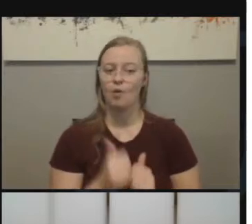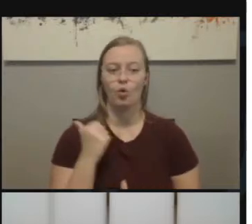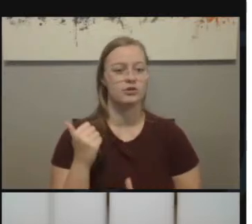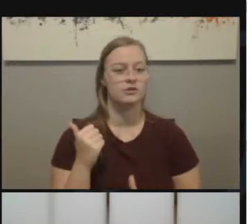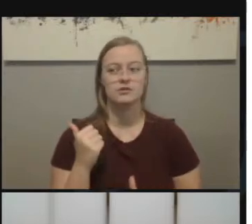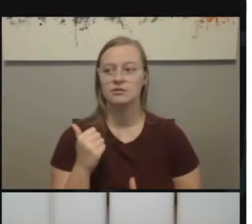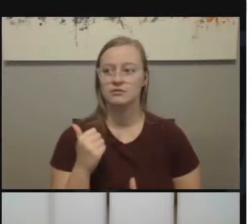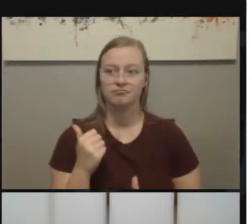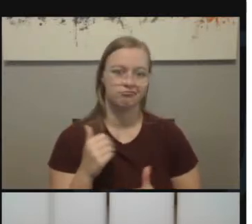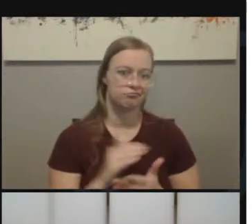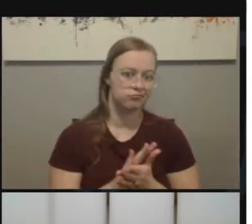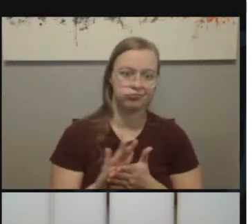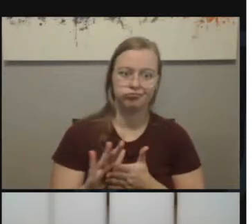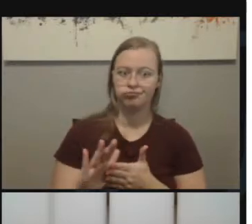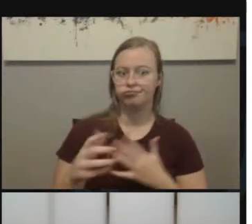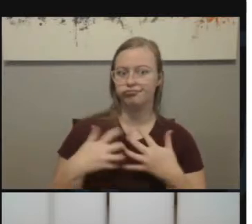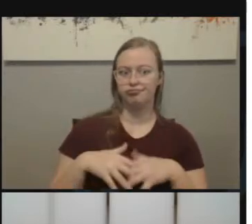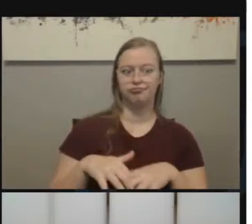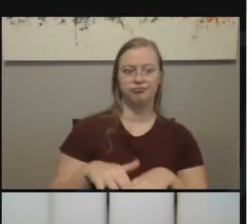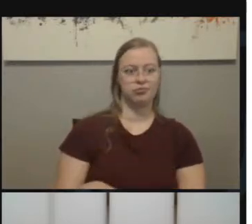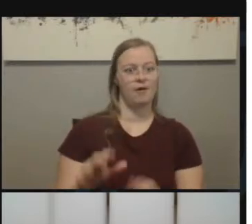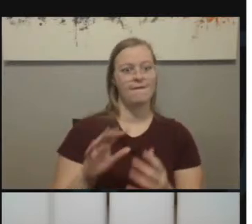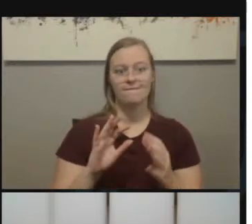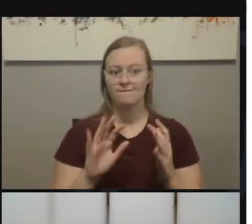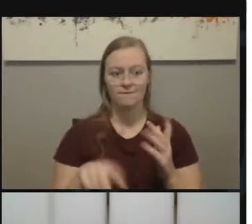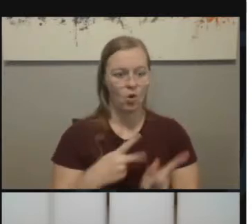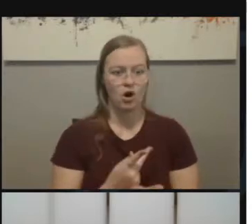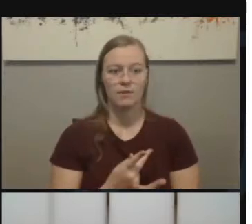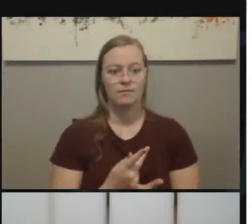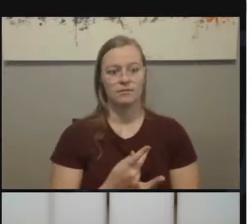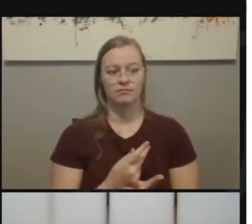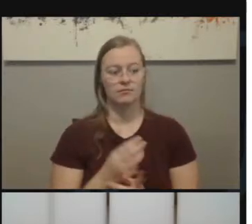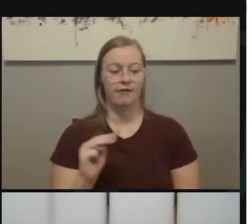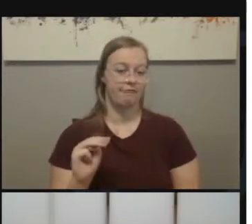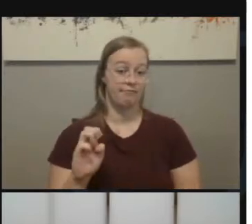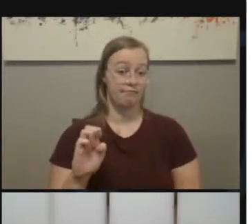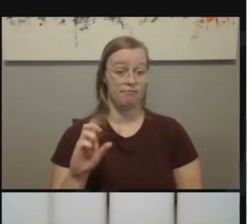form of technology, of immediacy of the age.